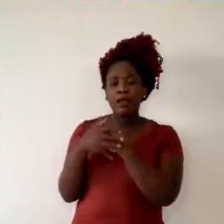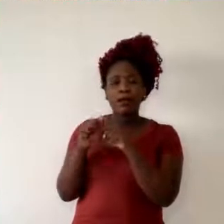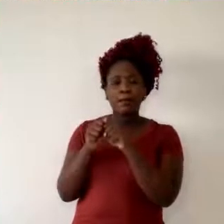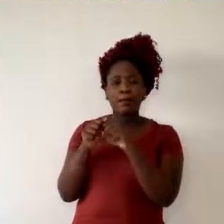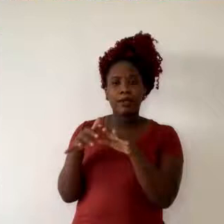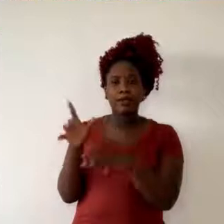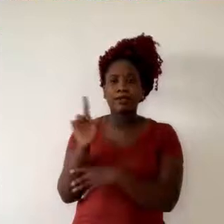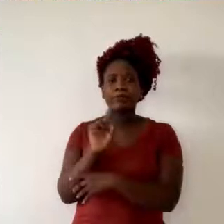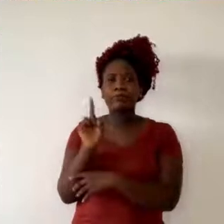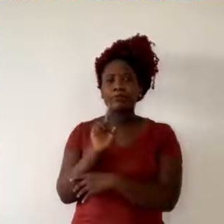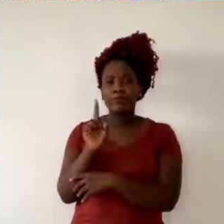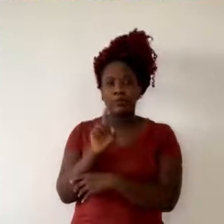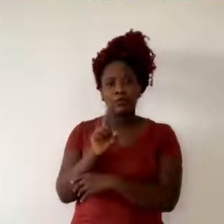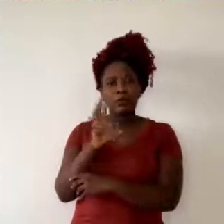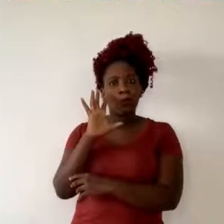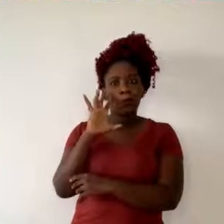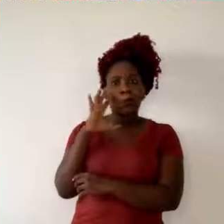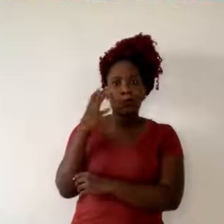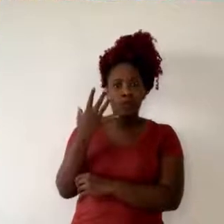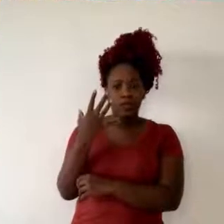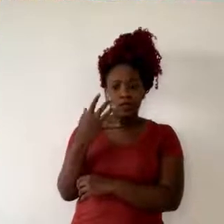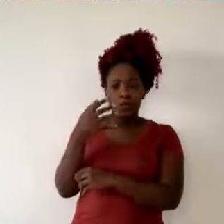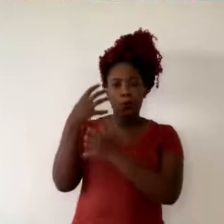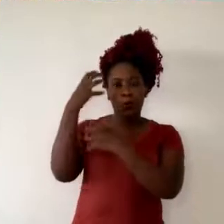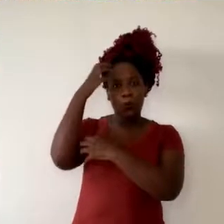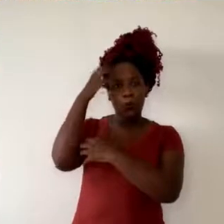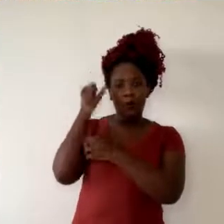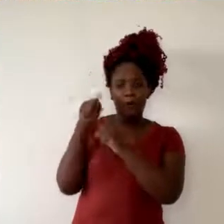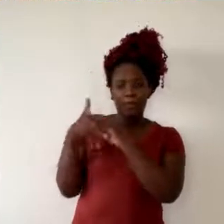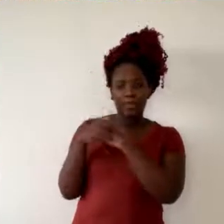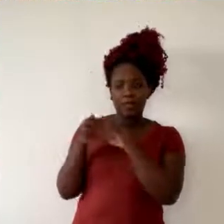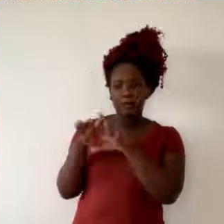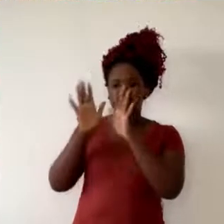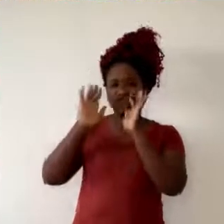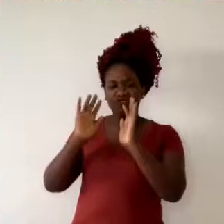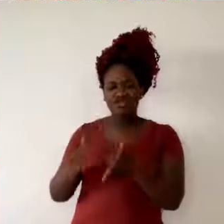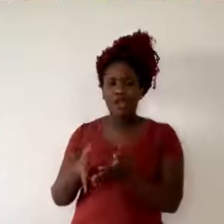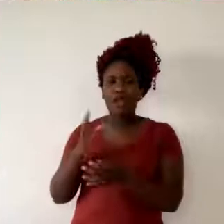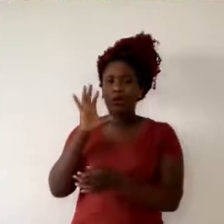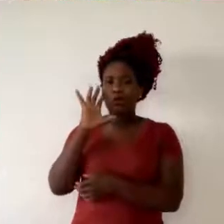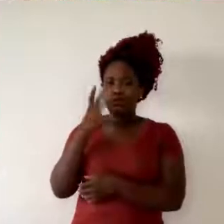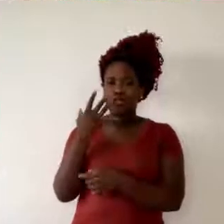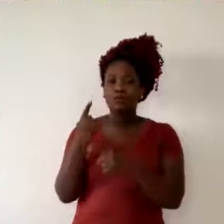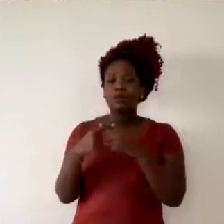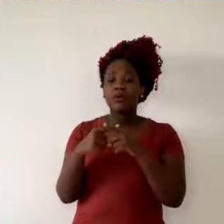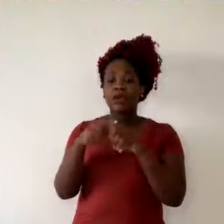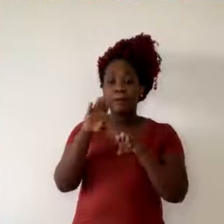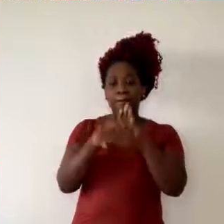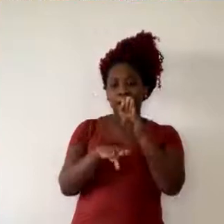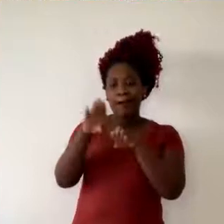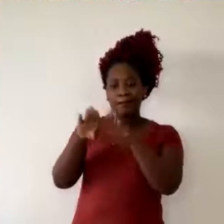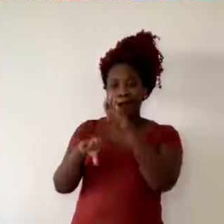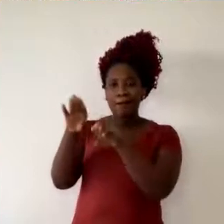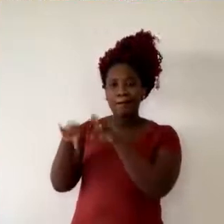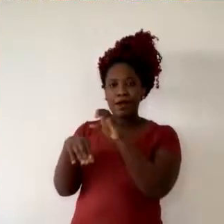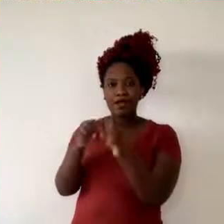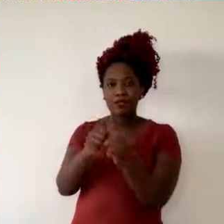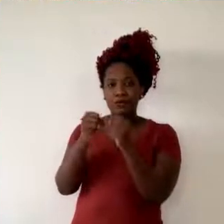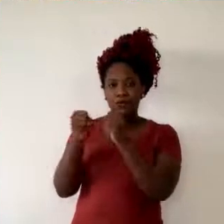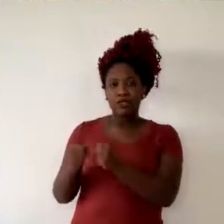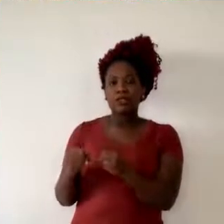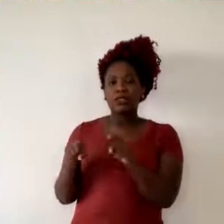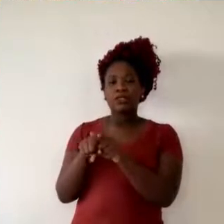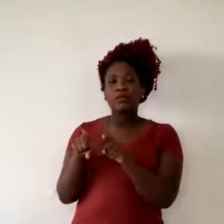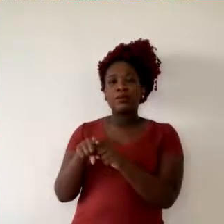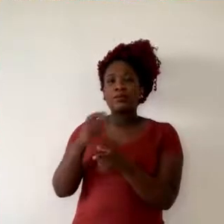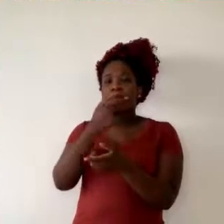violence, not because of this violence was already an issue in light of sexism